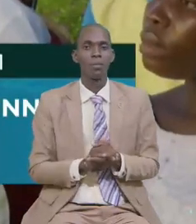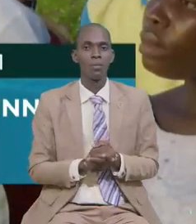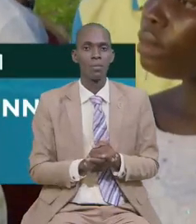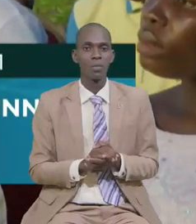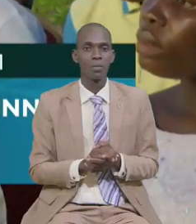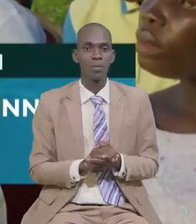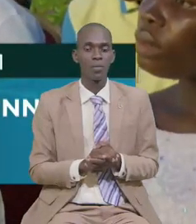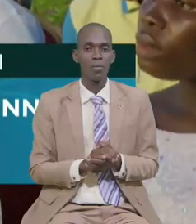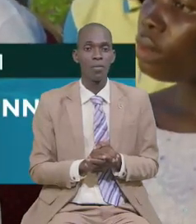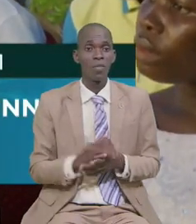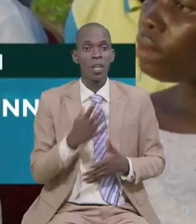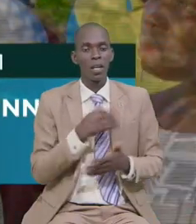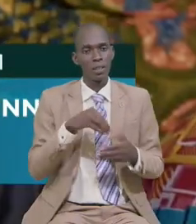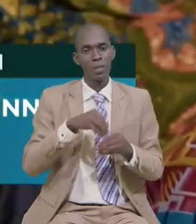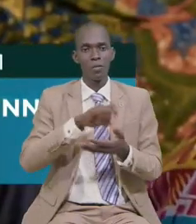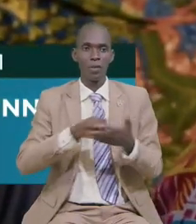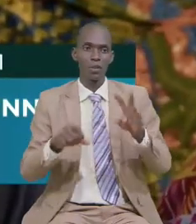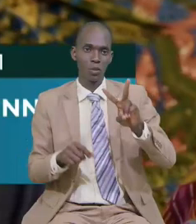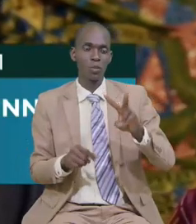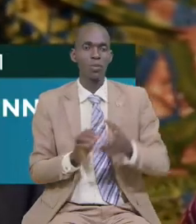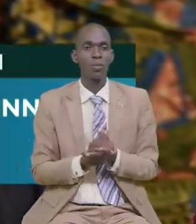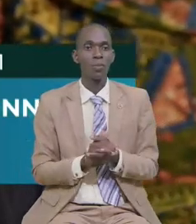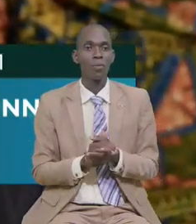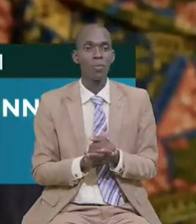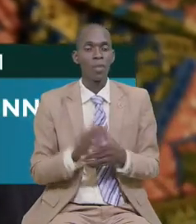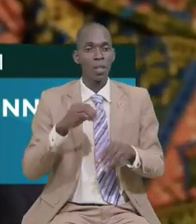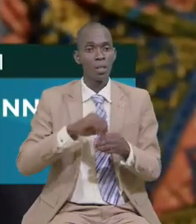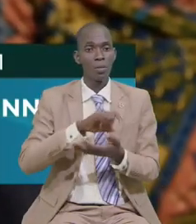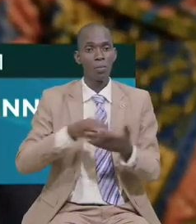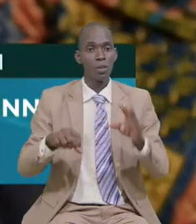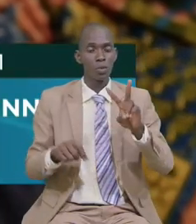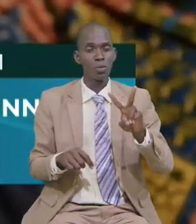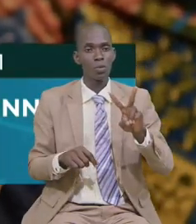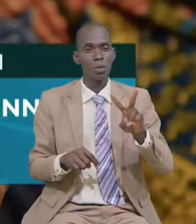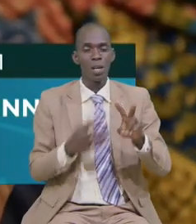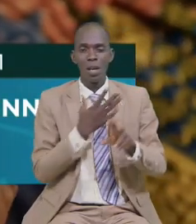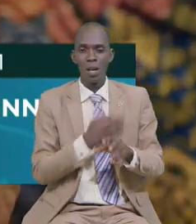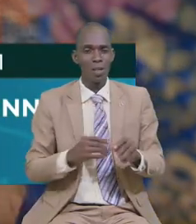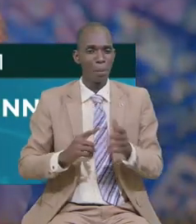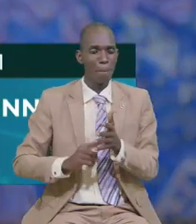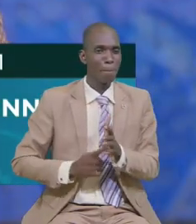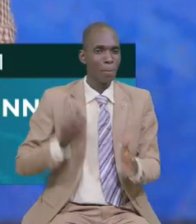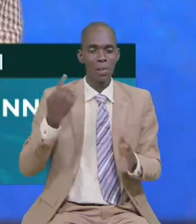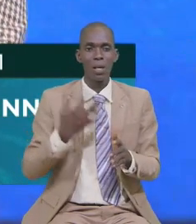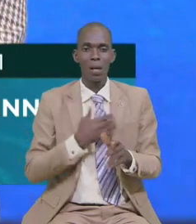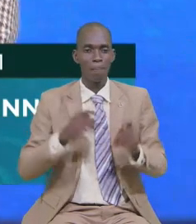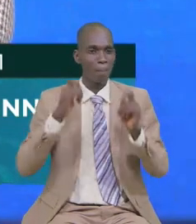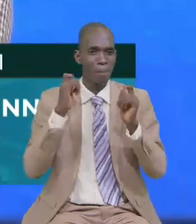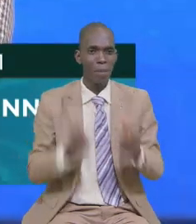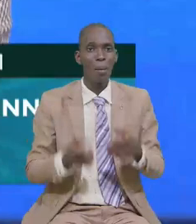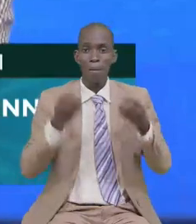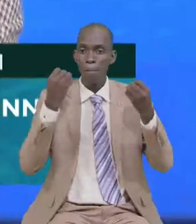And then in verse 2, it says in verse 2, and straightway, that means immediately, many were